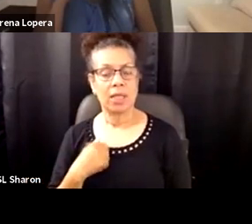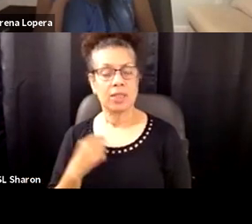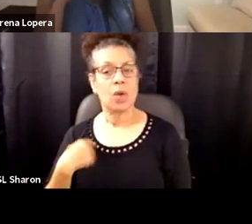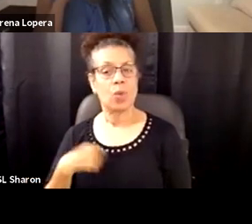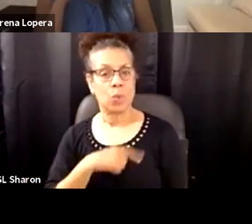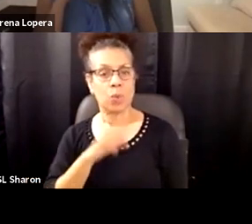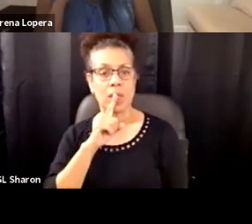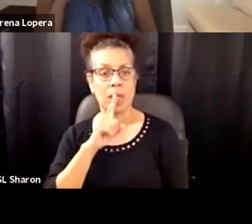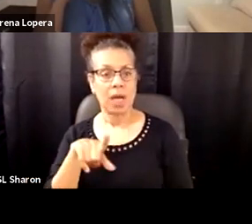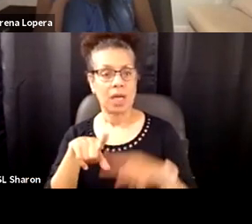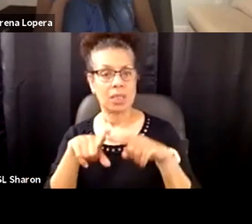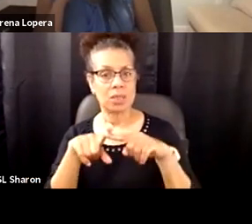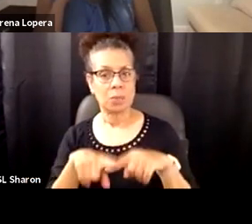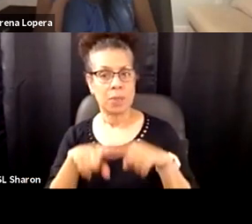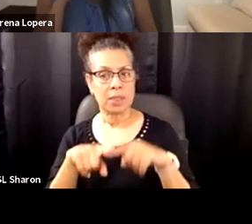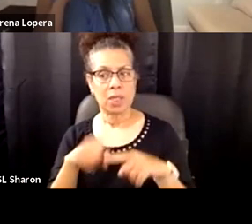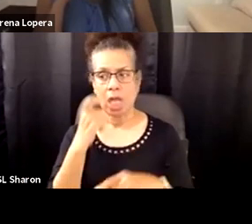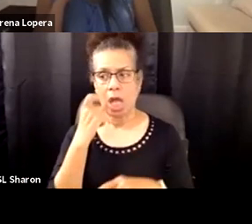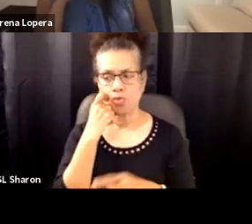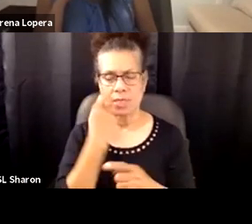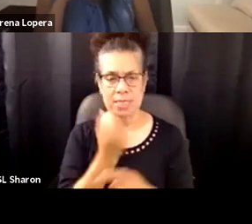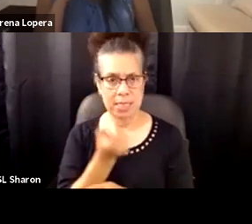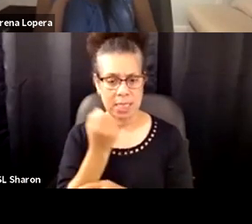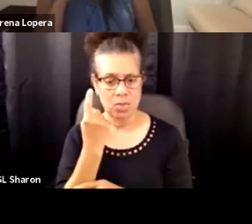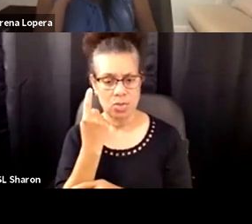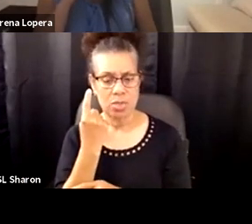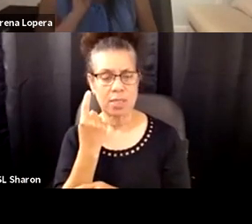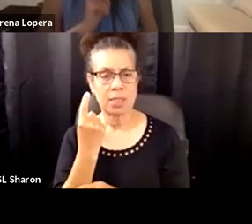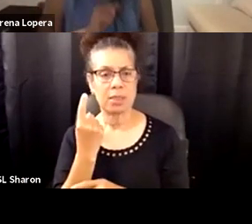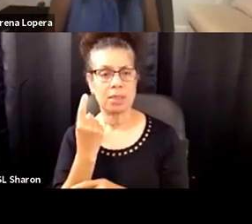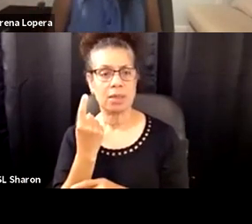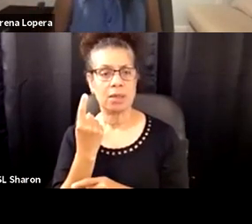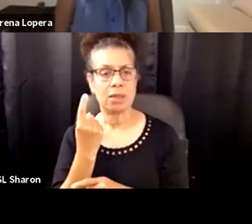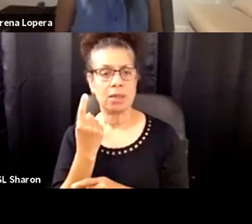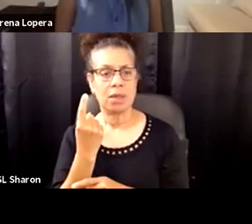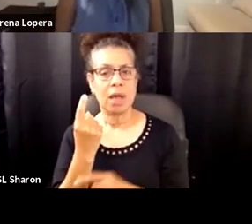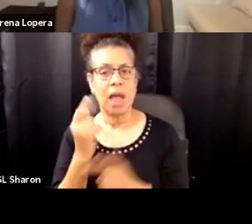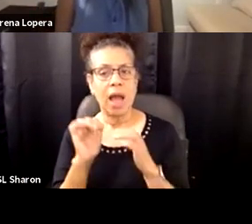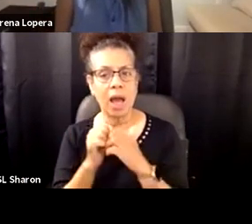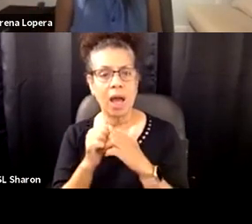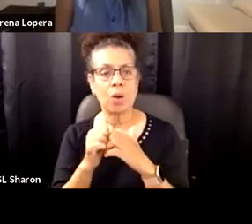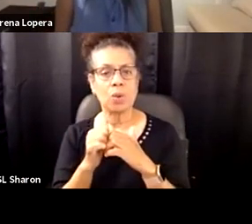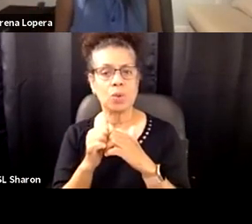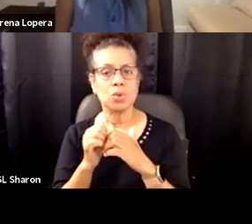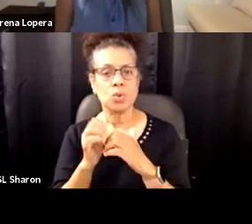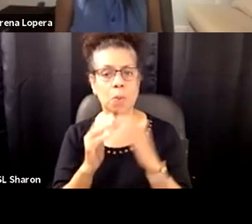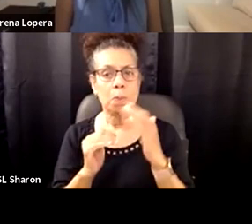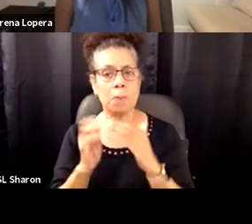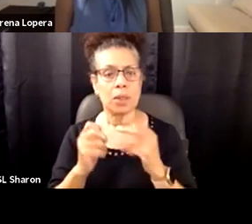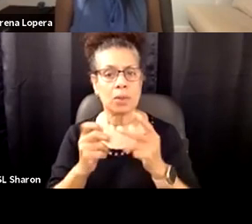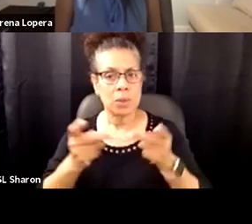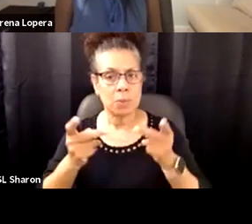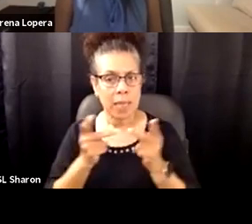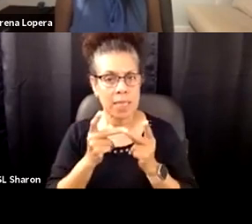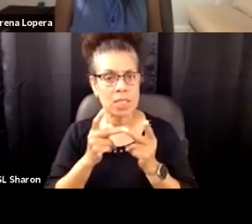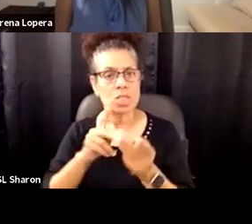on um in our latest understanding of of how to you know build a society that we want to build and learning from